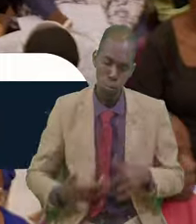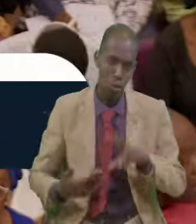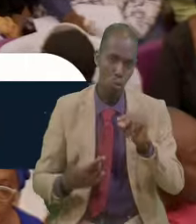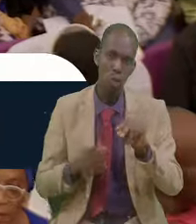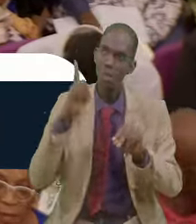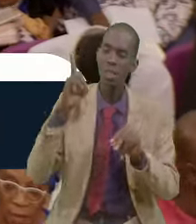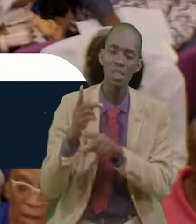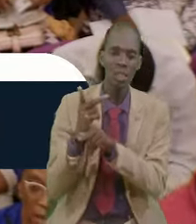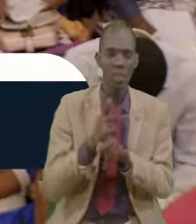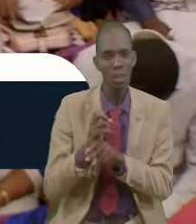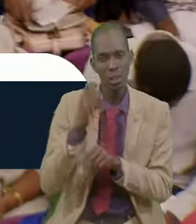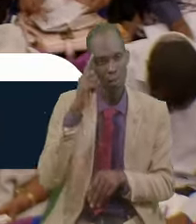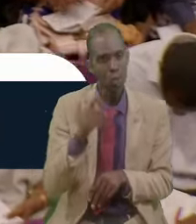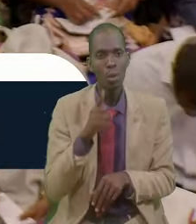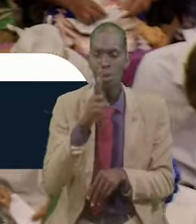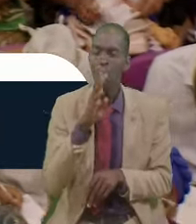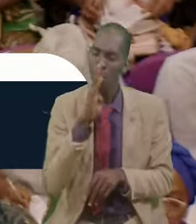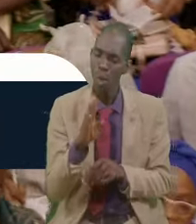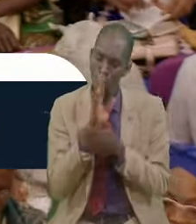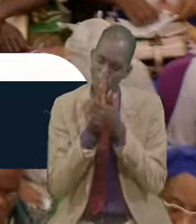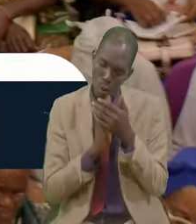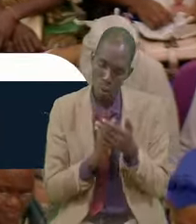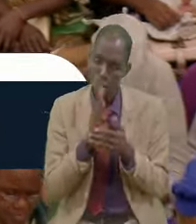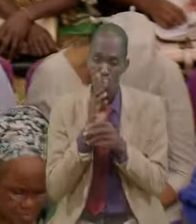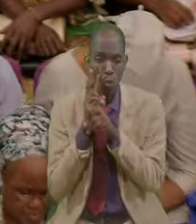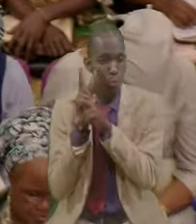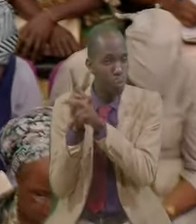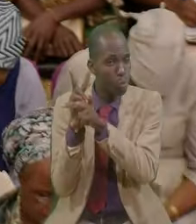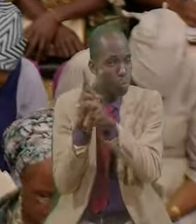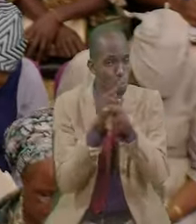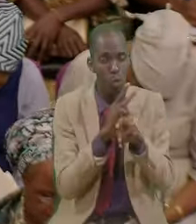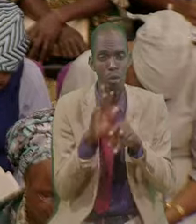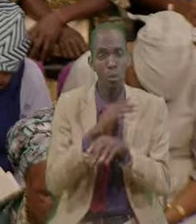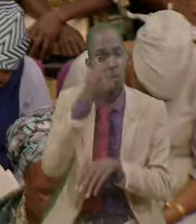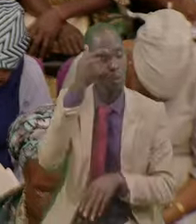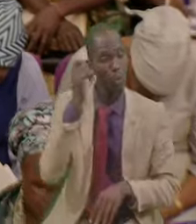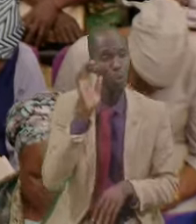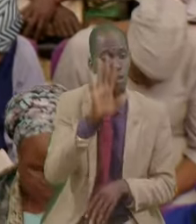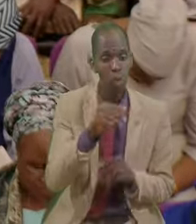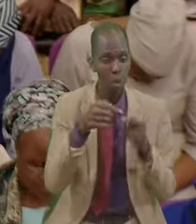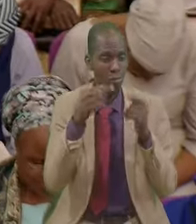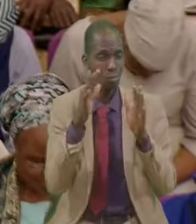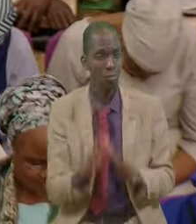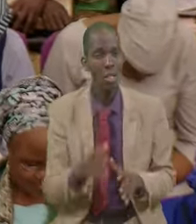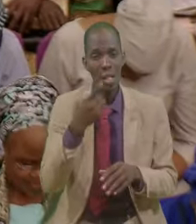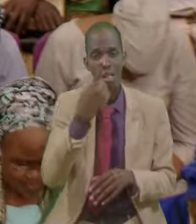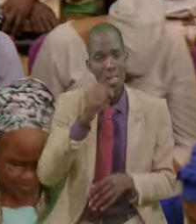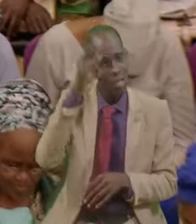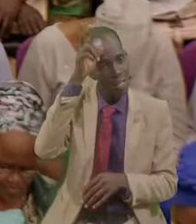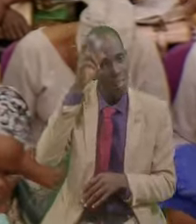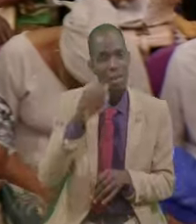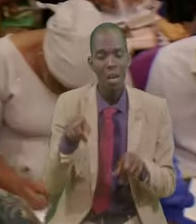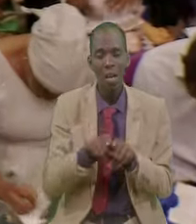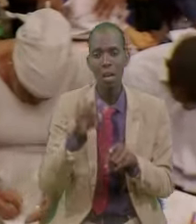careth for you. Be sober, be vigilant, because your adversary, the devil, as a running